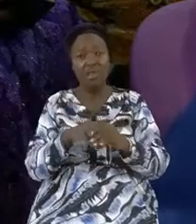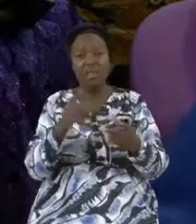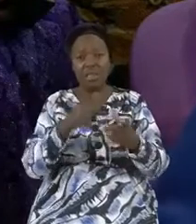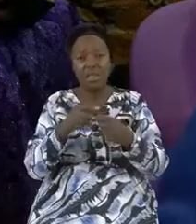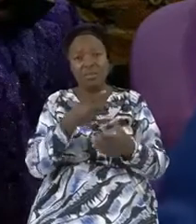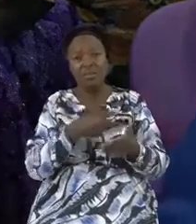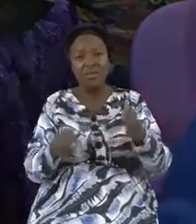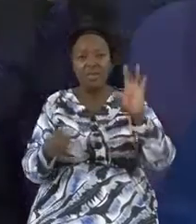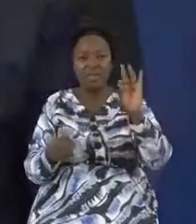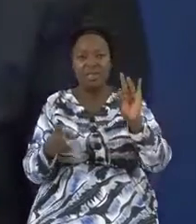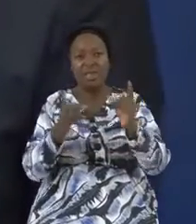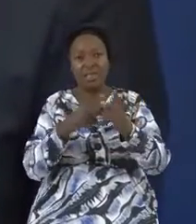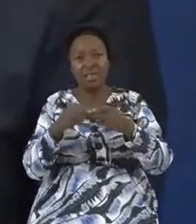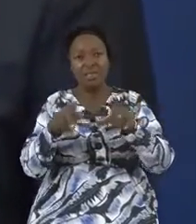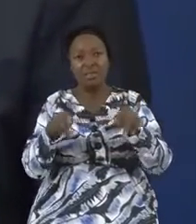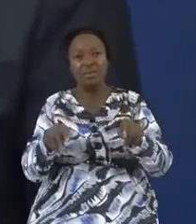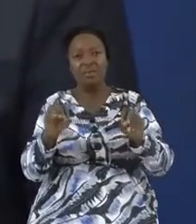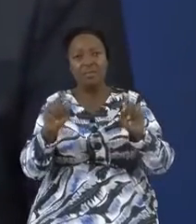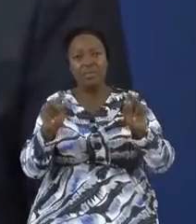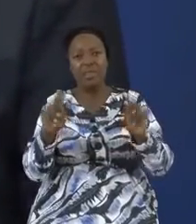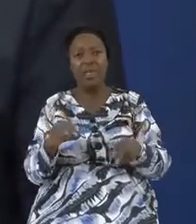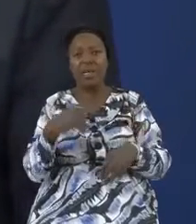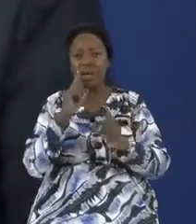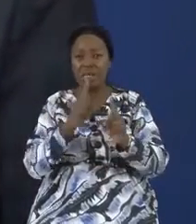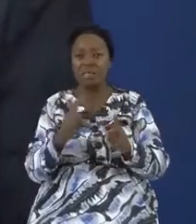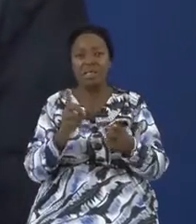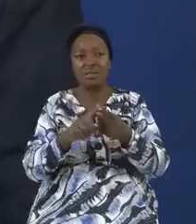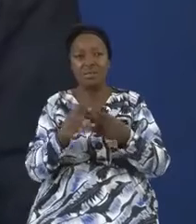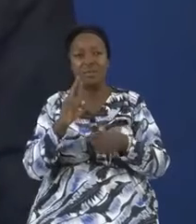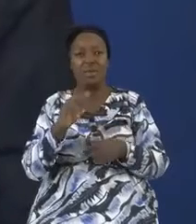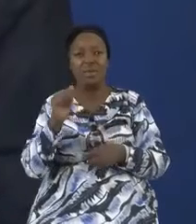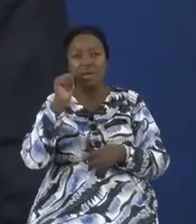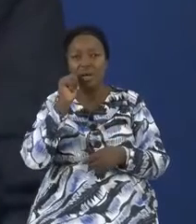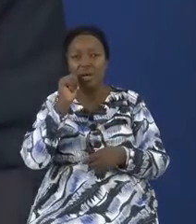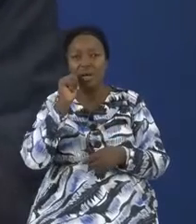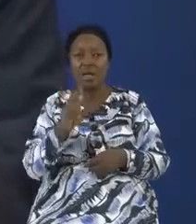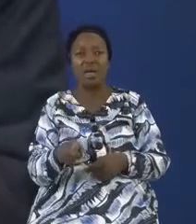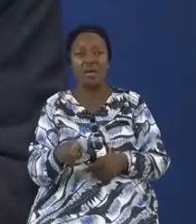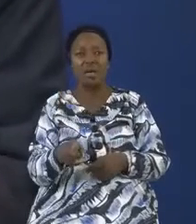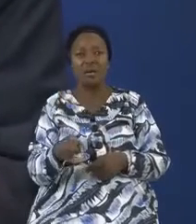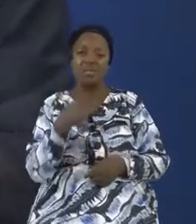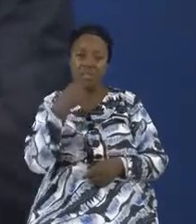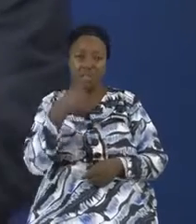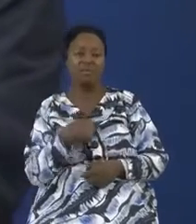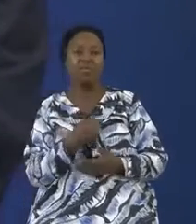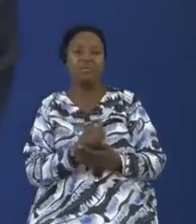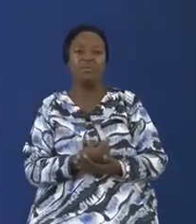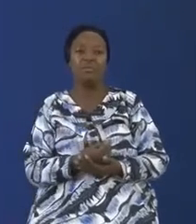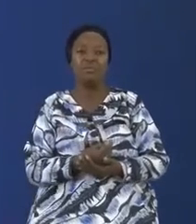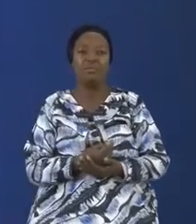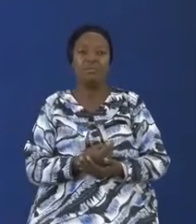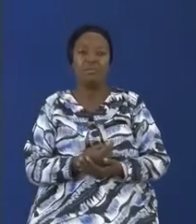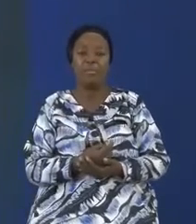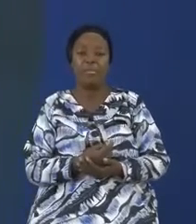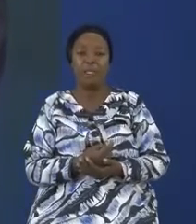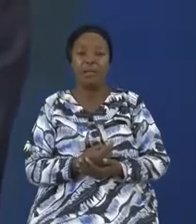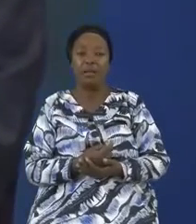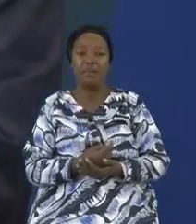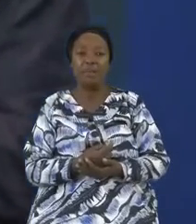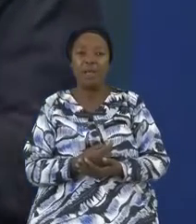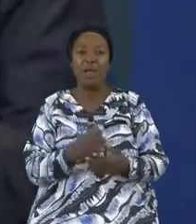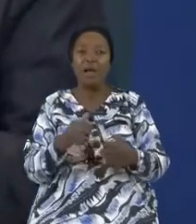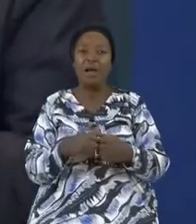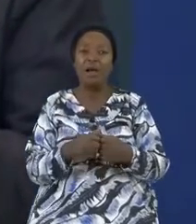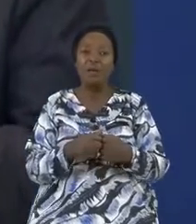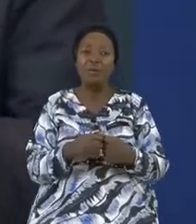verse 8, and Peter answered unto her, tell me whether ye sold